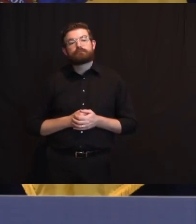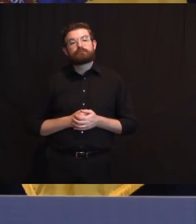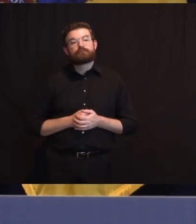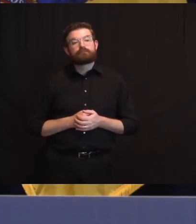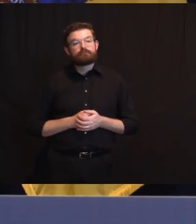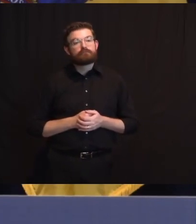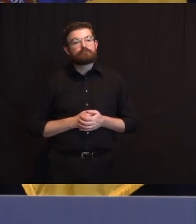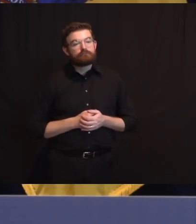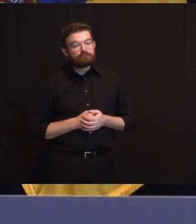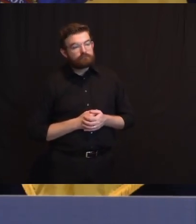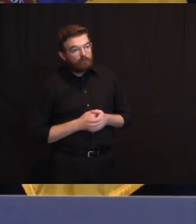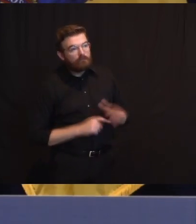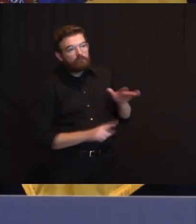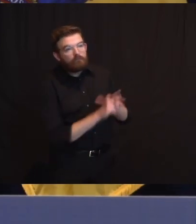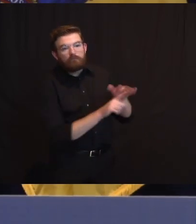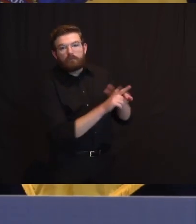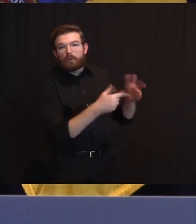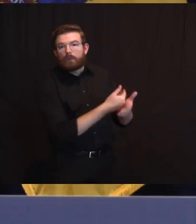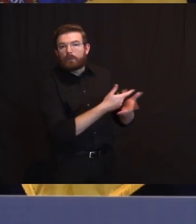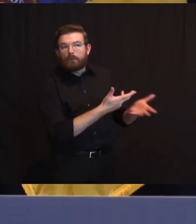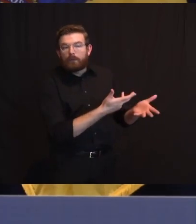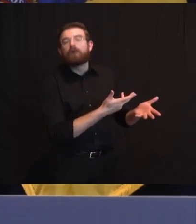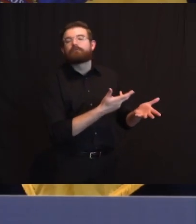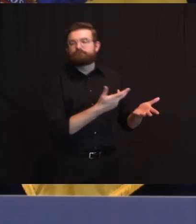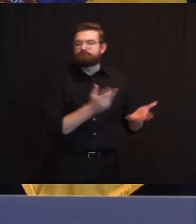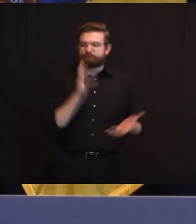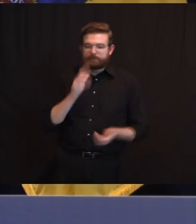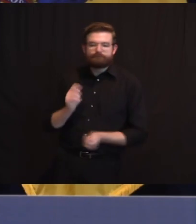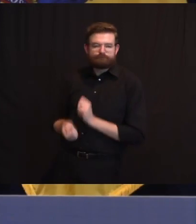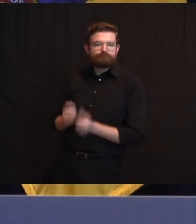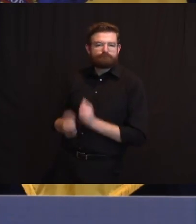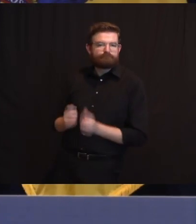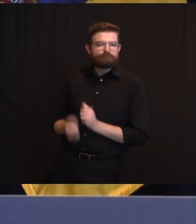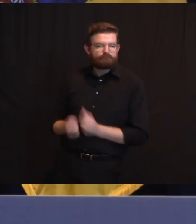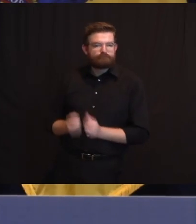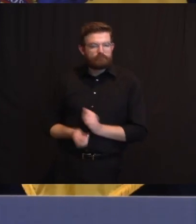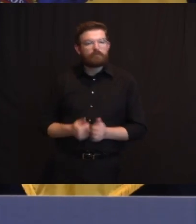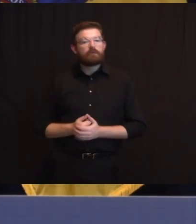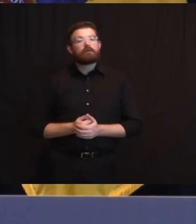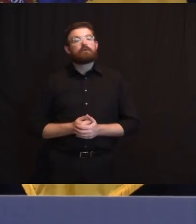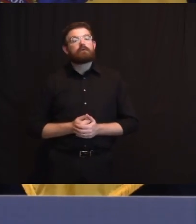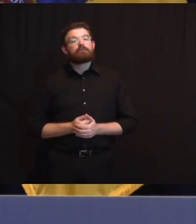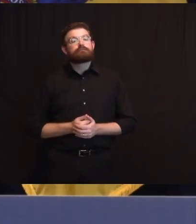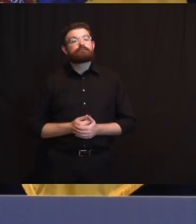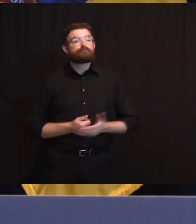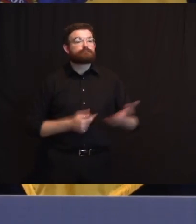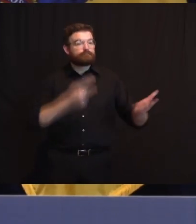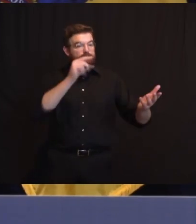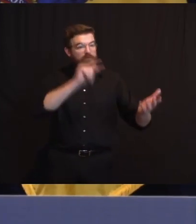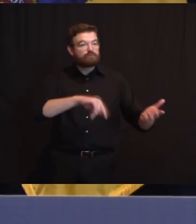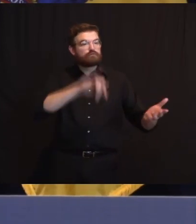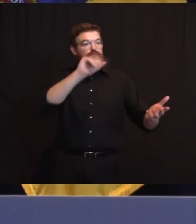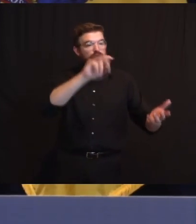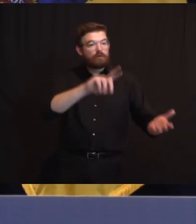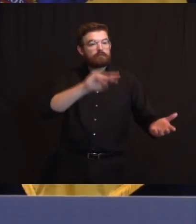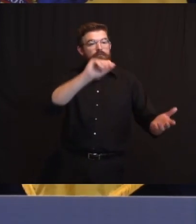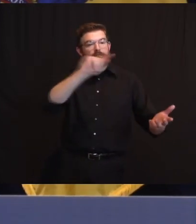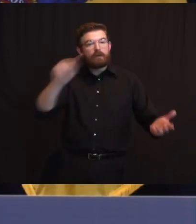Zakiya, thank you. Pat, as always, Jared, Matt, Dan, thank you all. We're going to be with